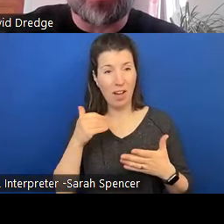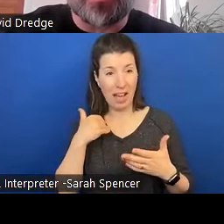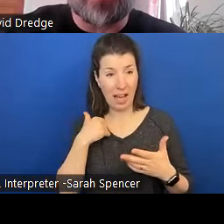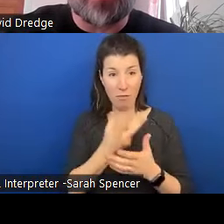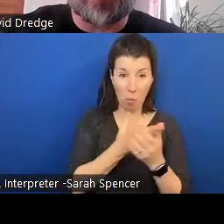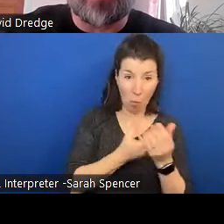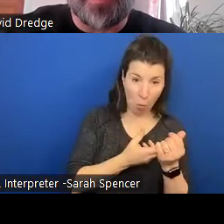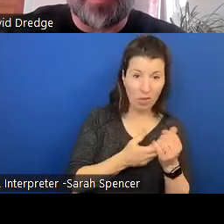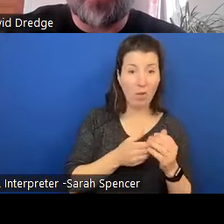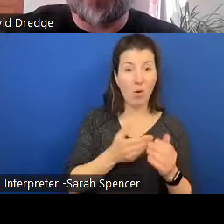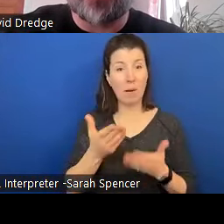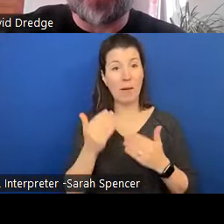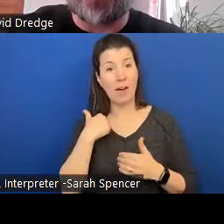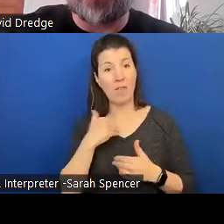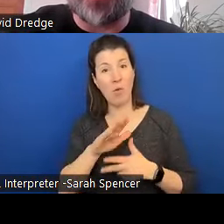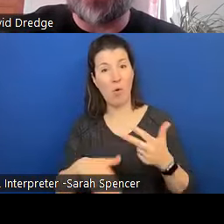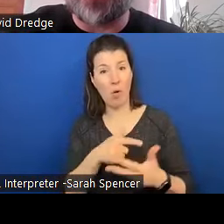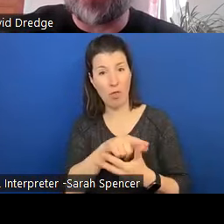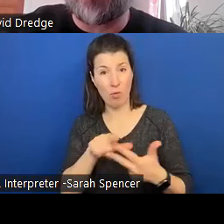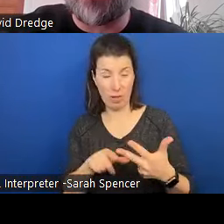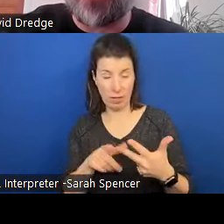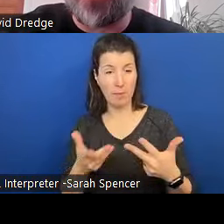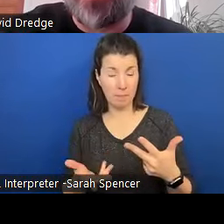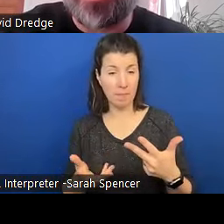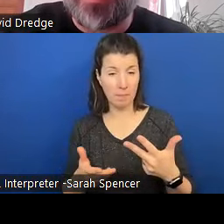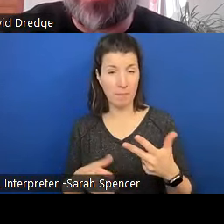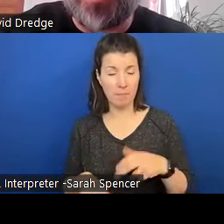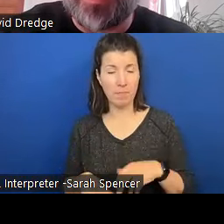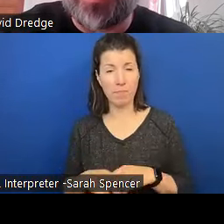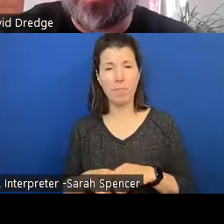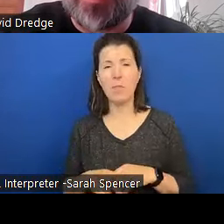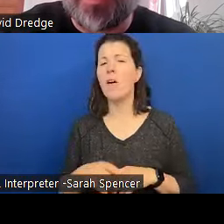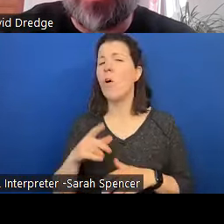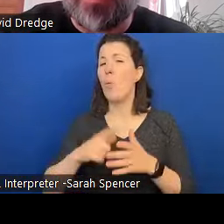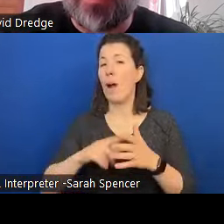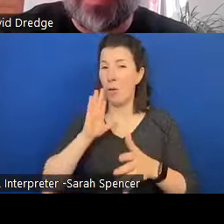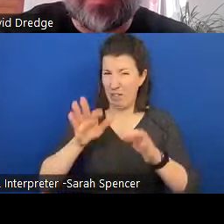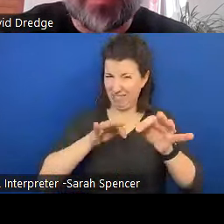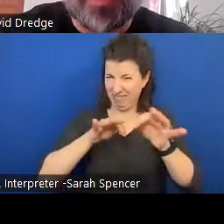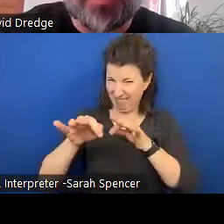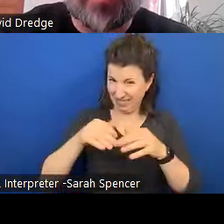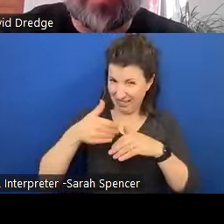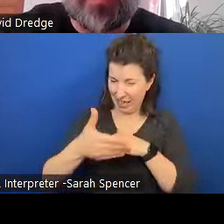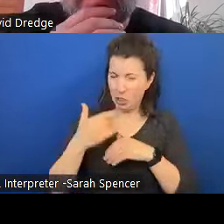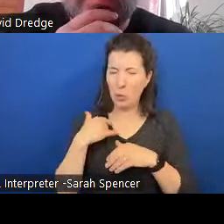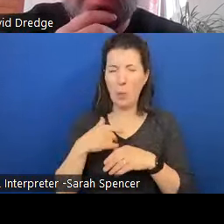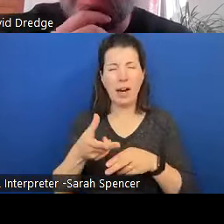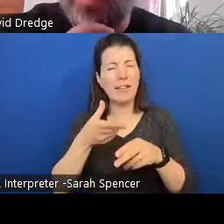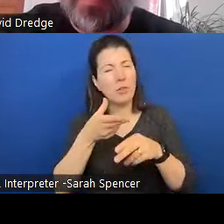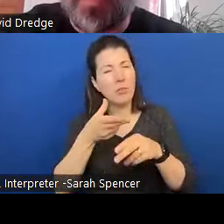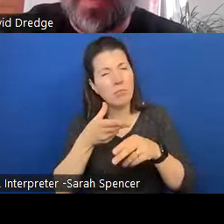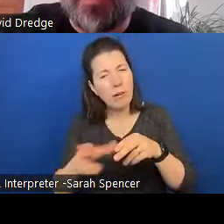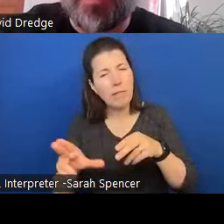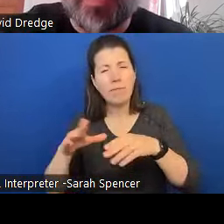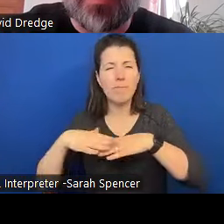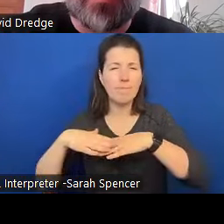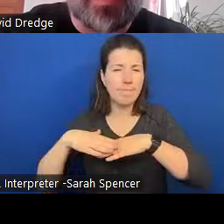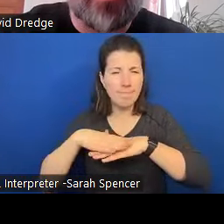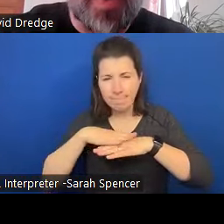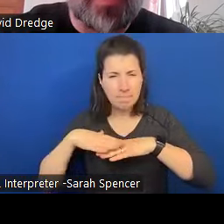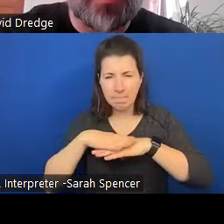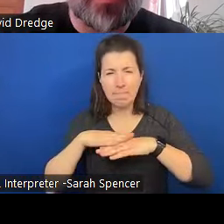as clear. And so just for what I'm going to talk about next, I just wanted to give you a little bit of a sense of the anatomy